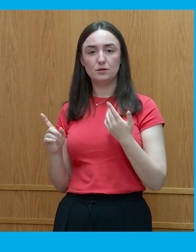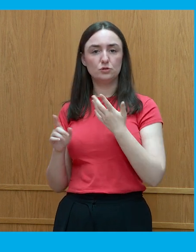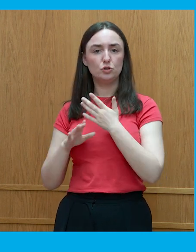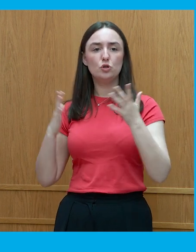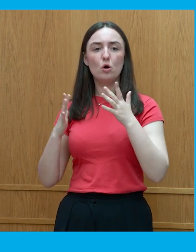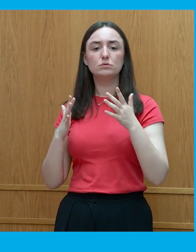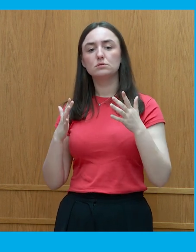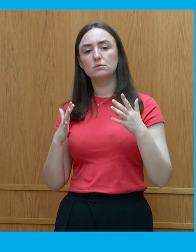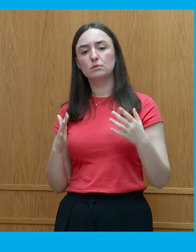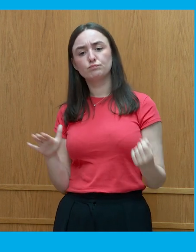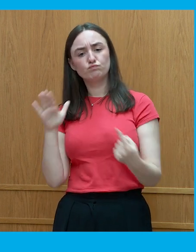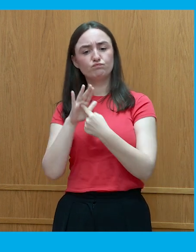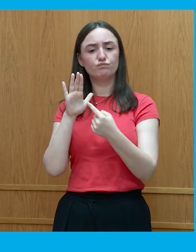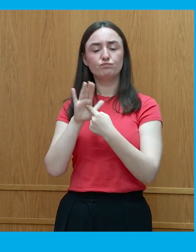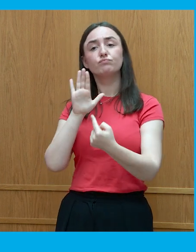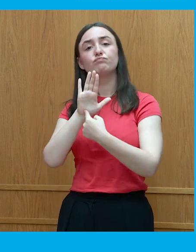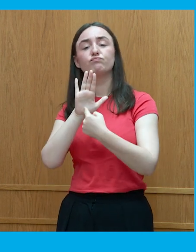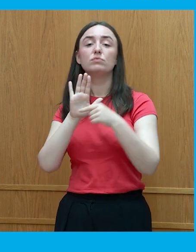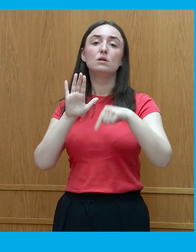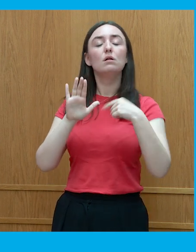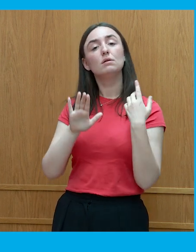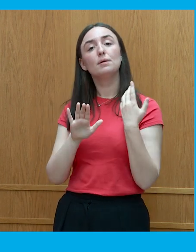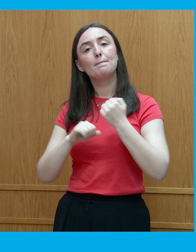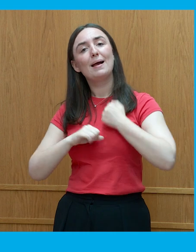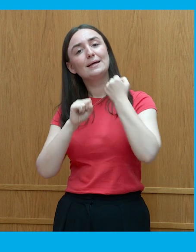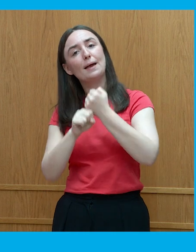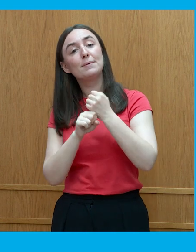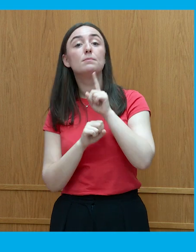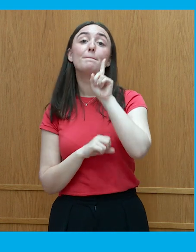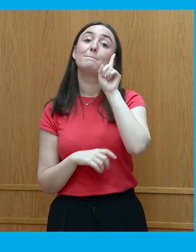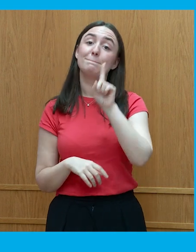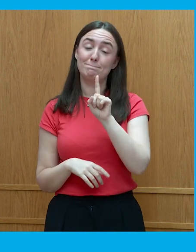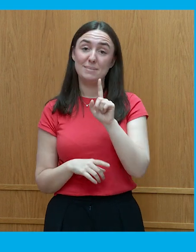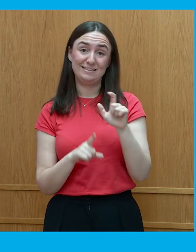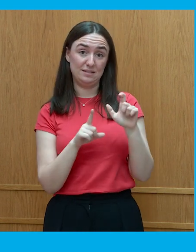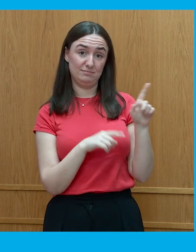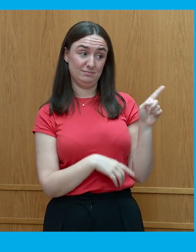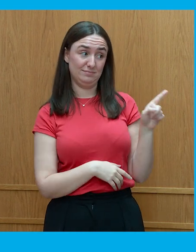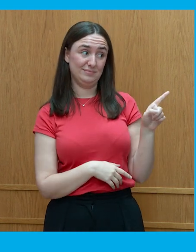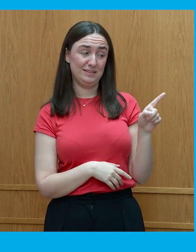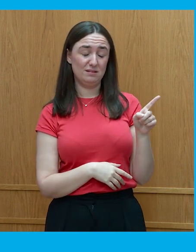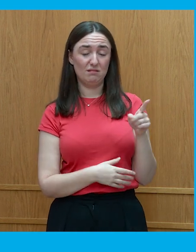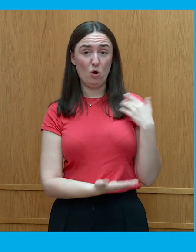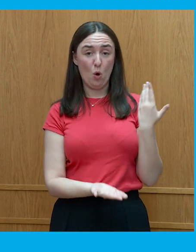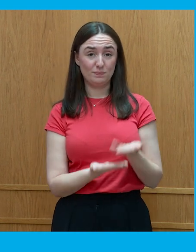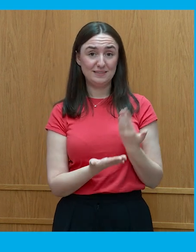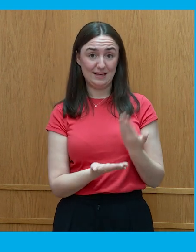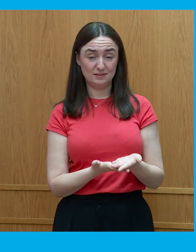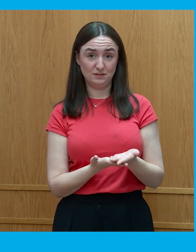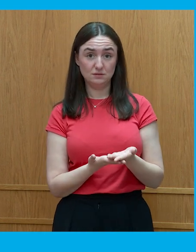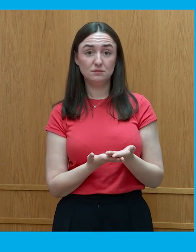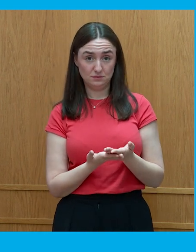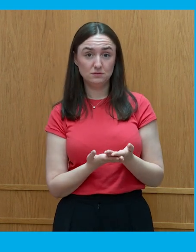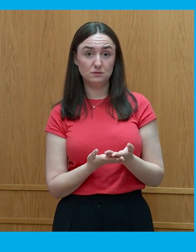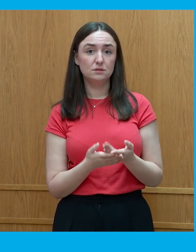her campaign that I've seen, but Donald Trump seems slightly obsessed with it. I mean, he had that slightly,